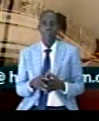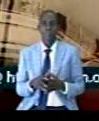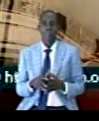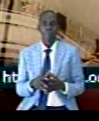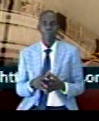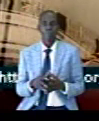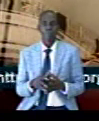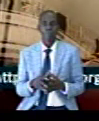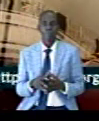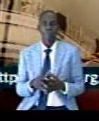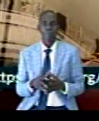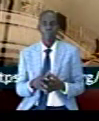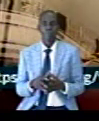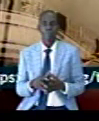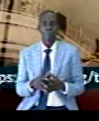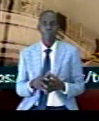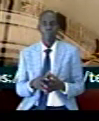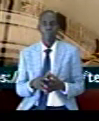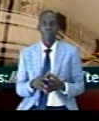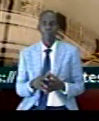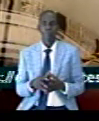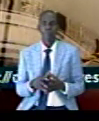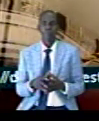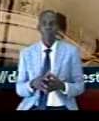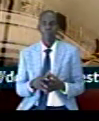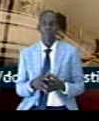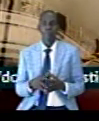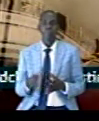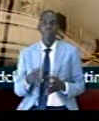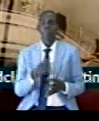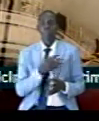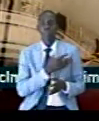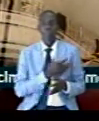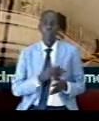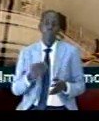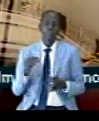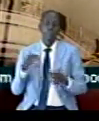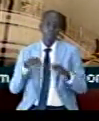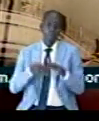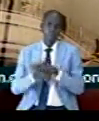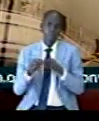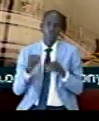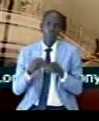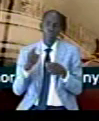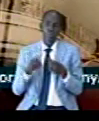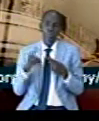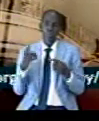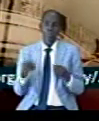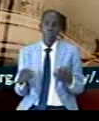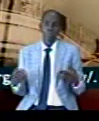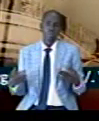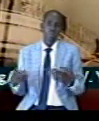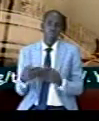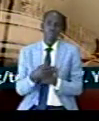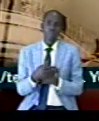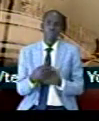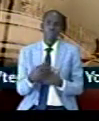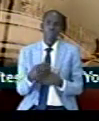malaria. When I went to the bedroom and took her home, she was not standing